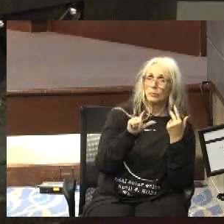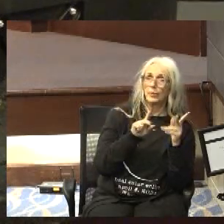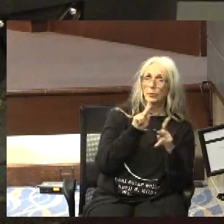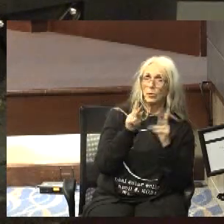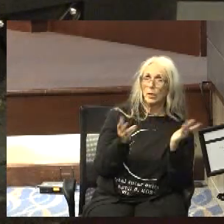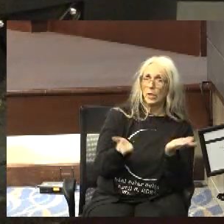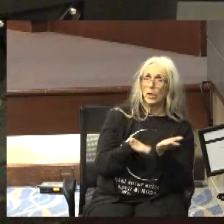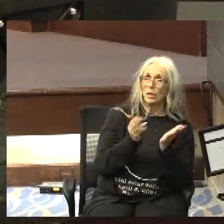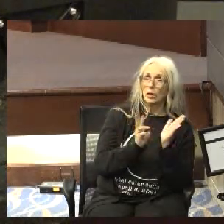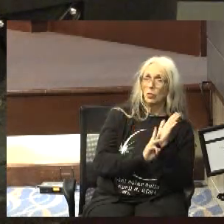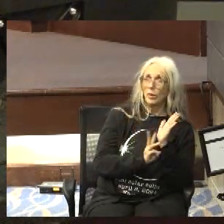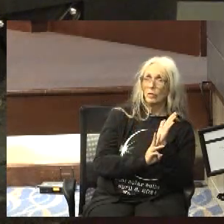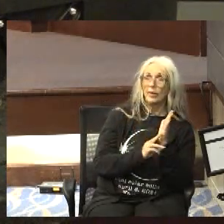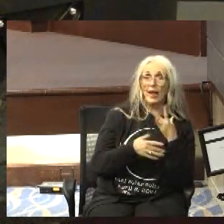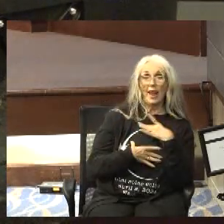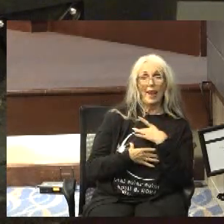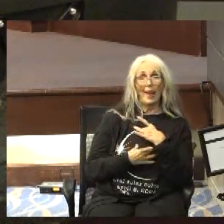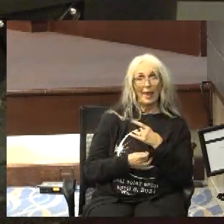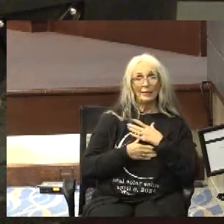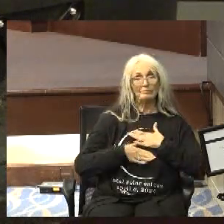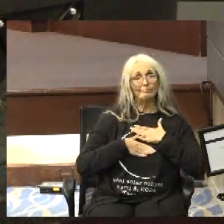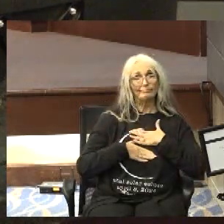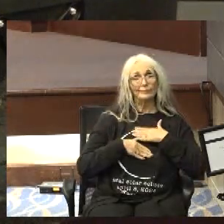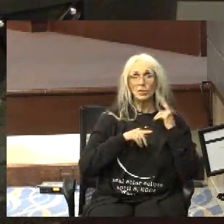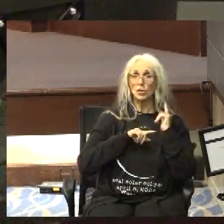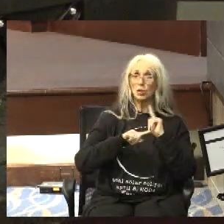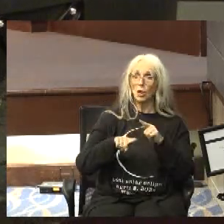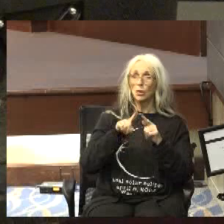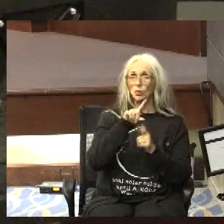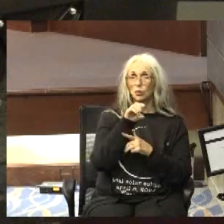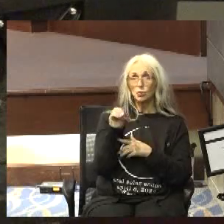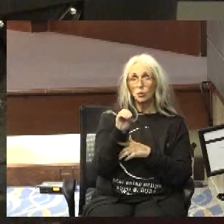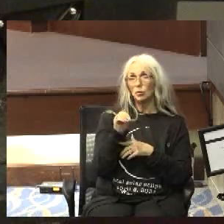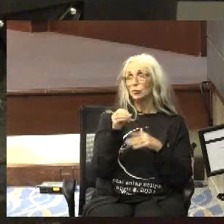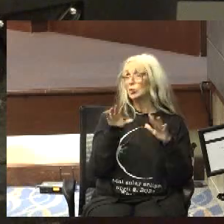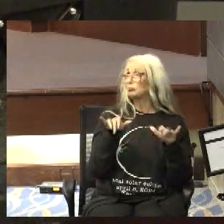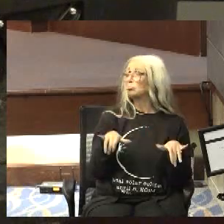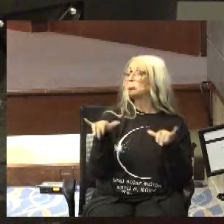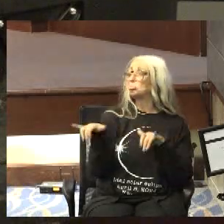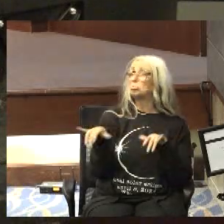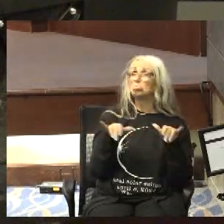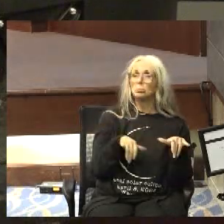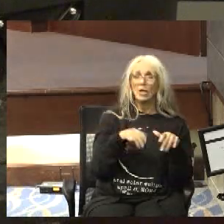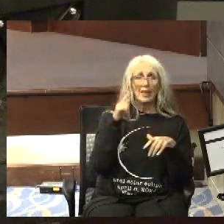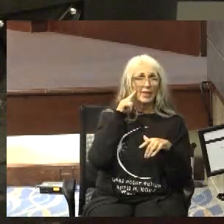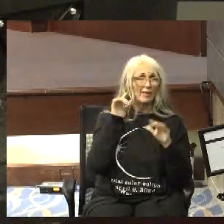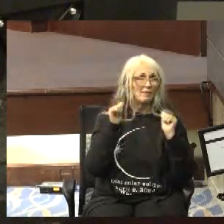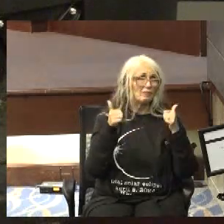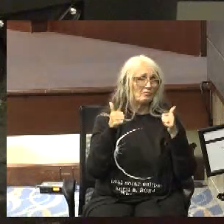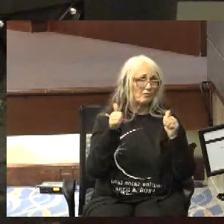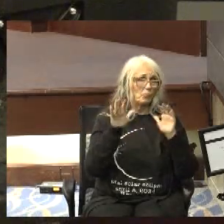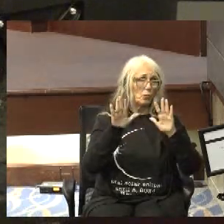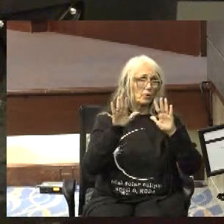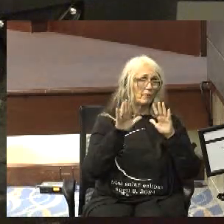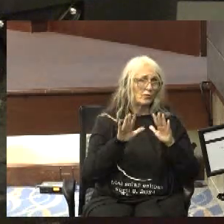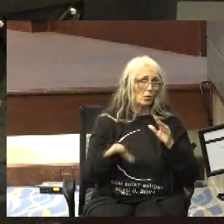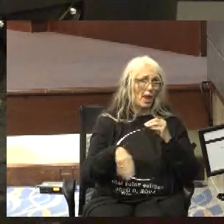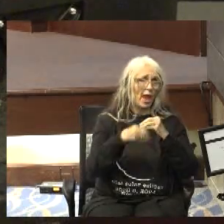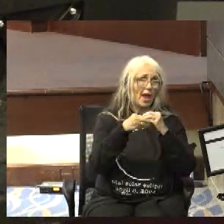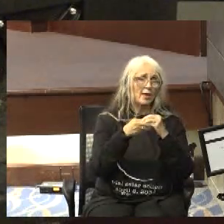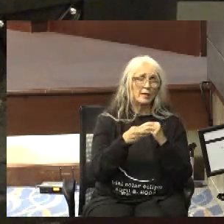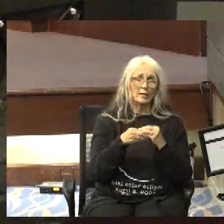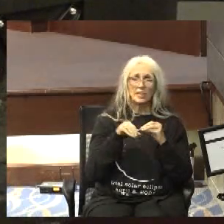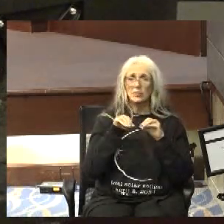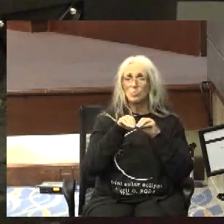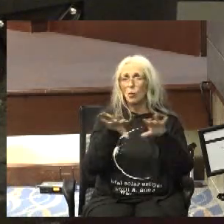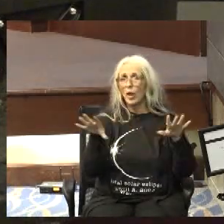attendance here. People just like to go to the zoo and hang out, and I think this is going to be such a fantastic addition, and that we kind of spread